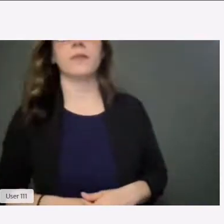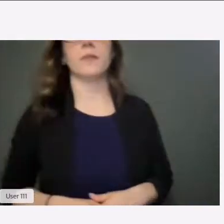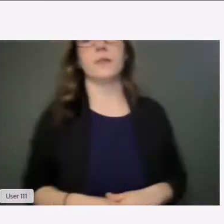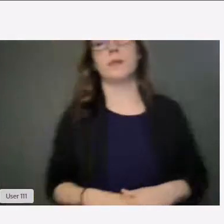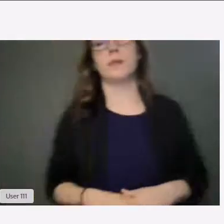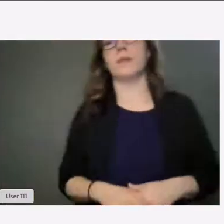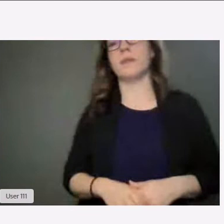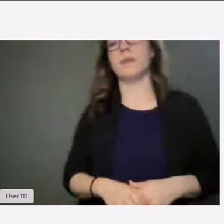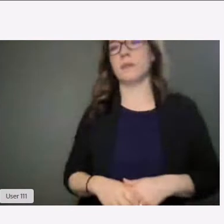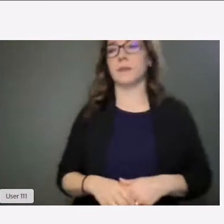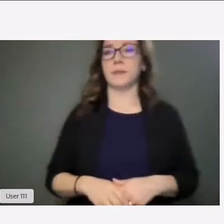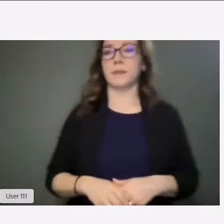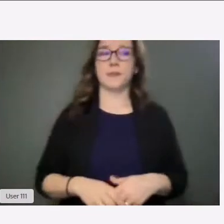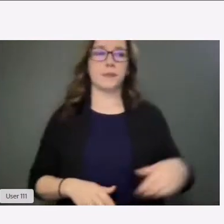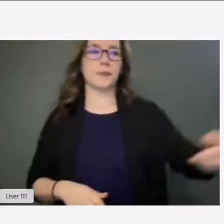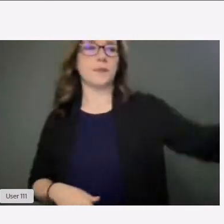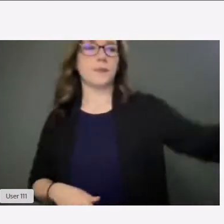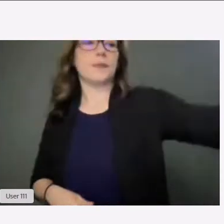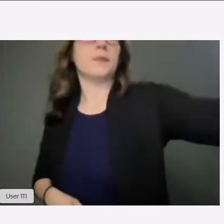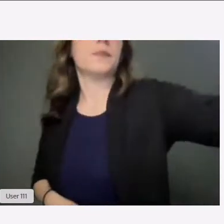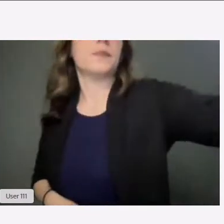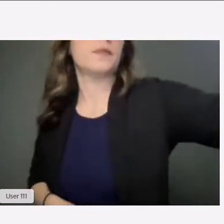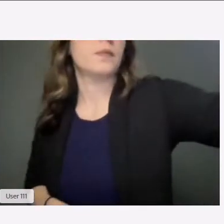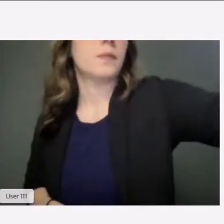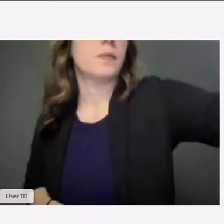the chat.